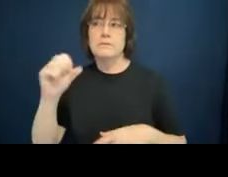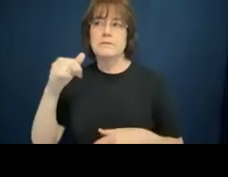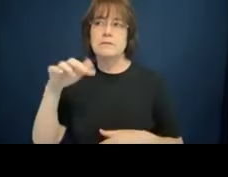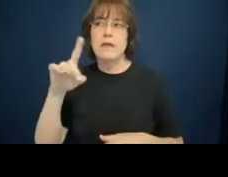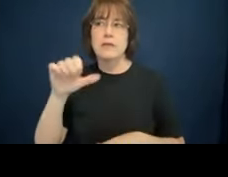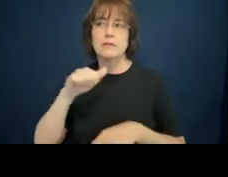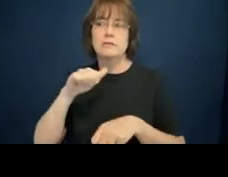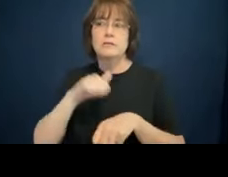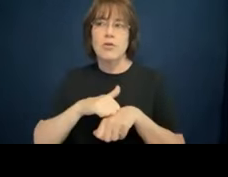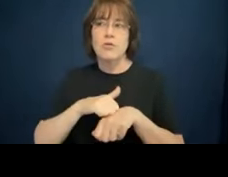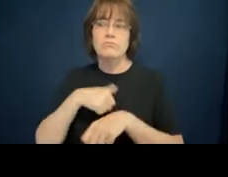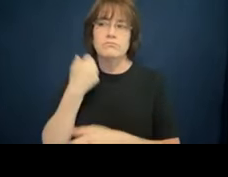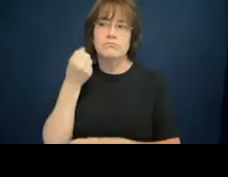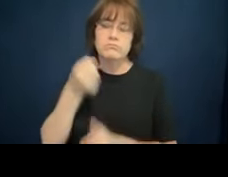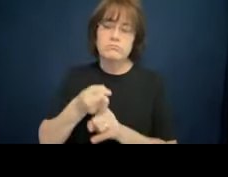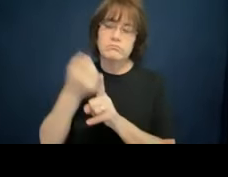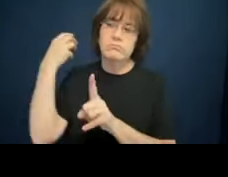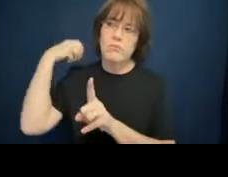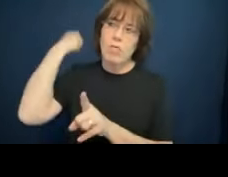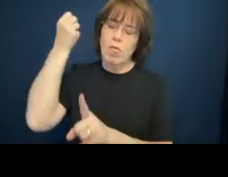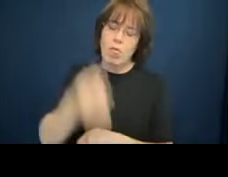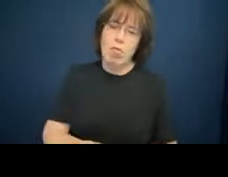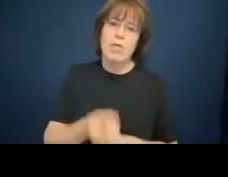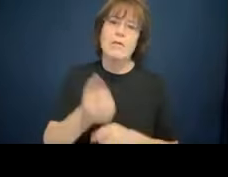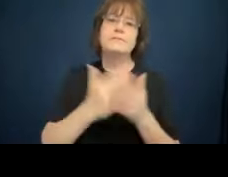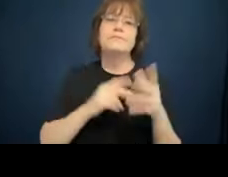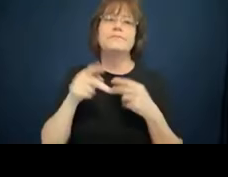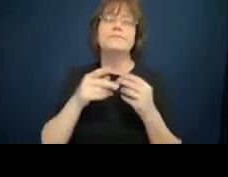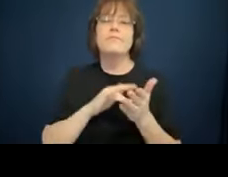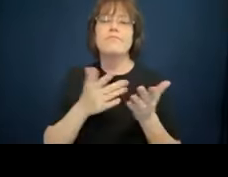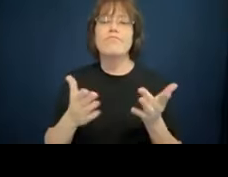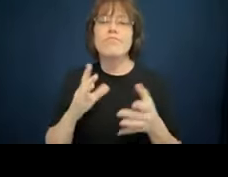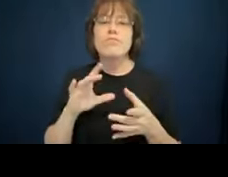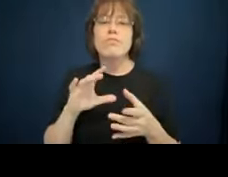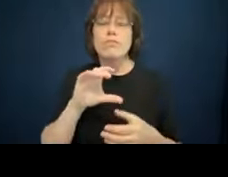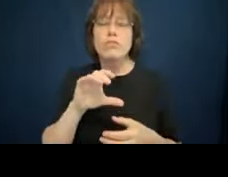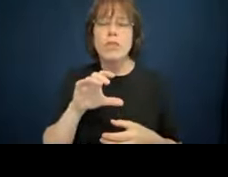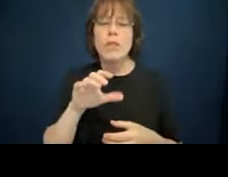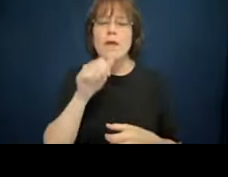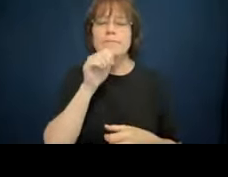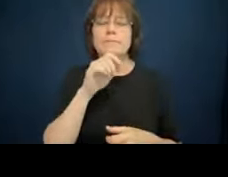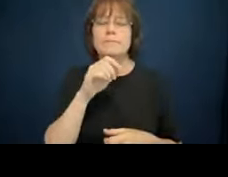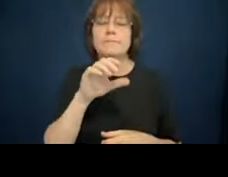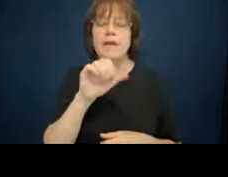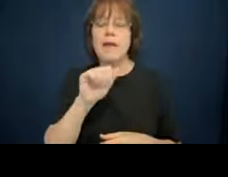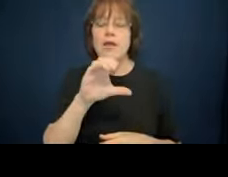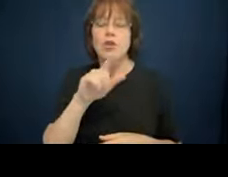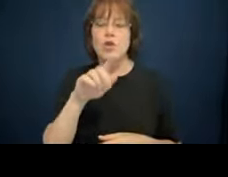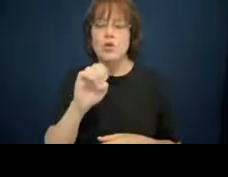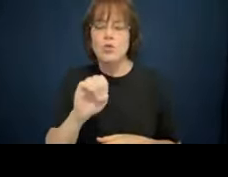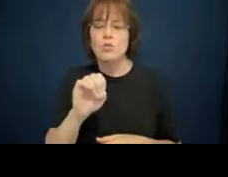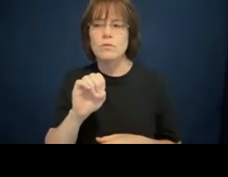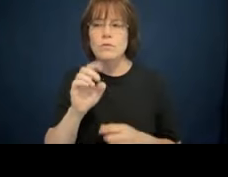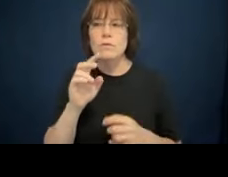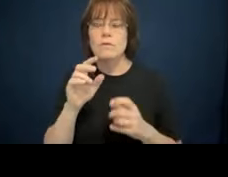Sure. So is there like some sort of medical stuff that's brought into like acute versus chronic problems and thinking about geohealth and